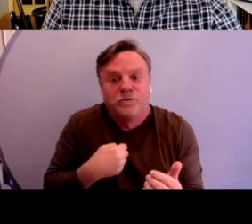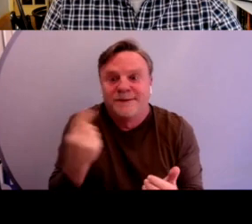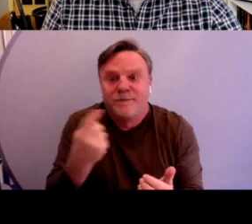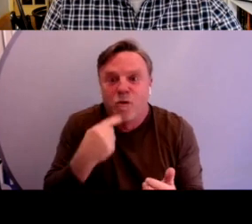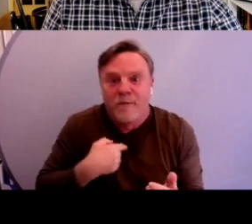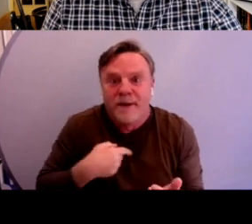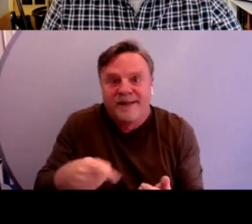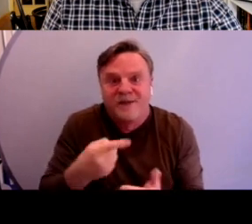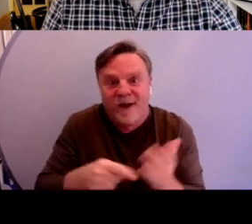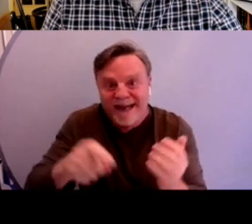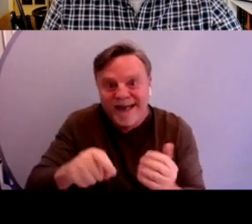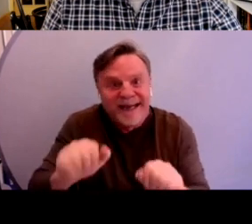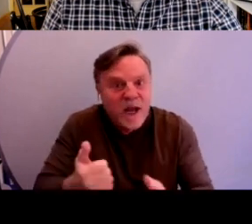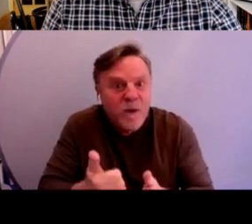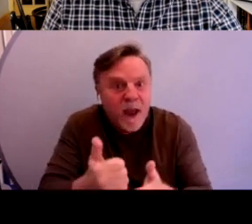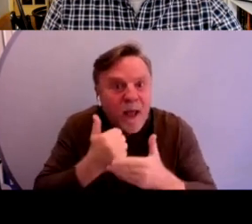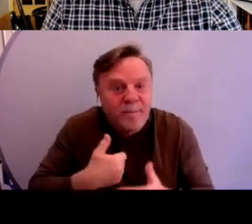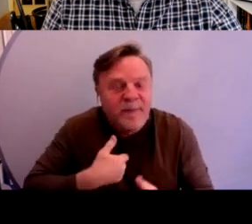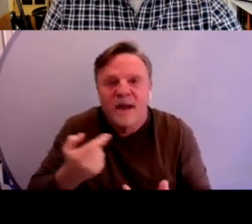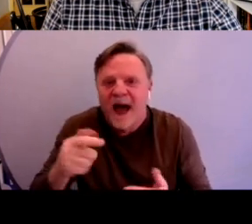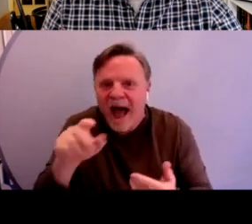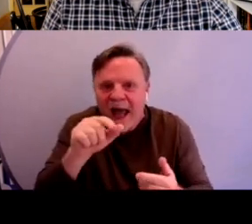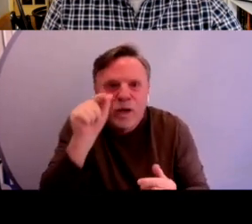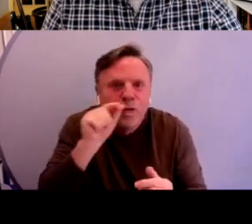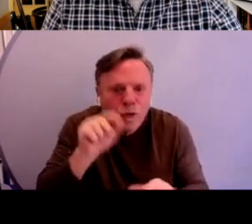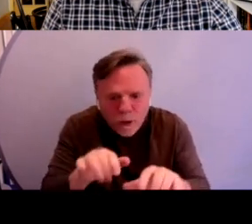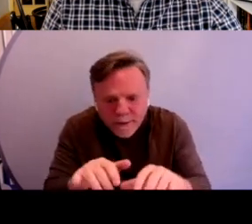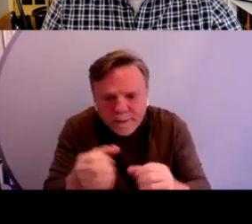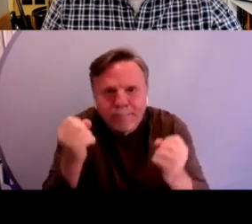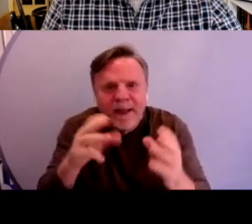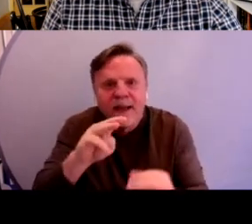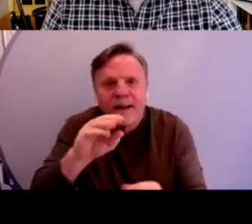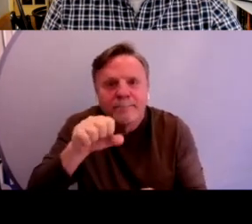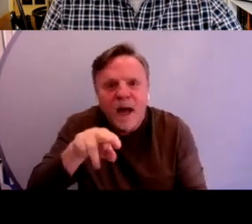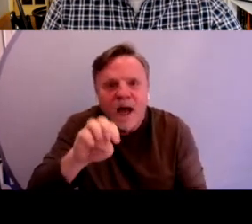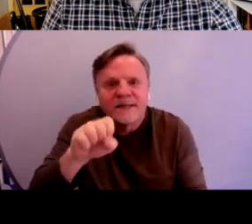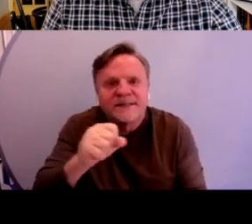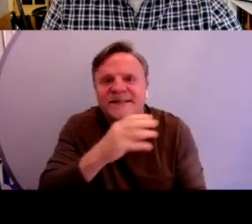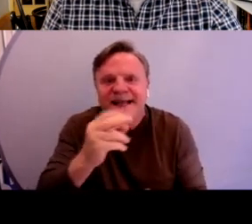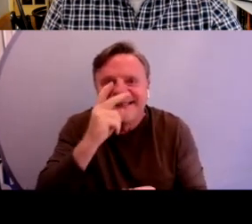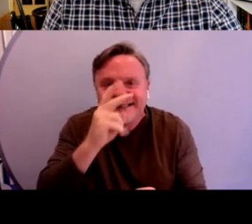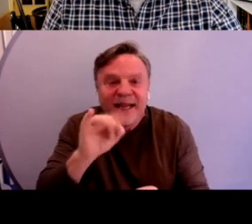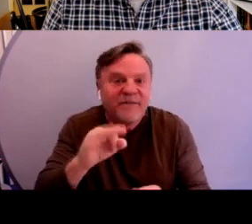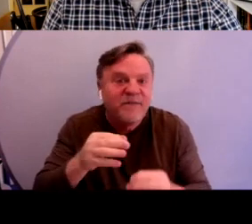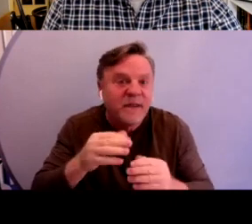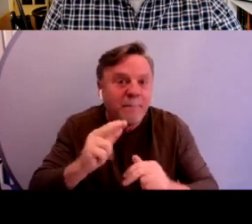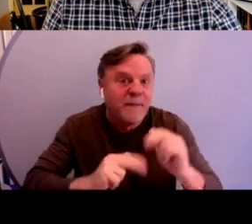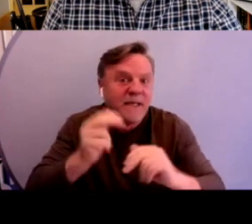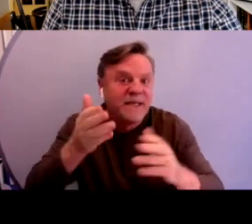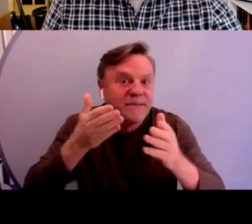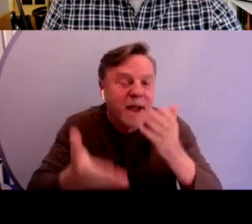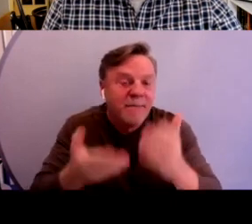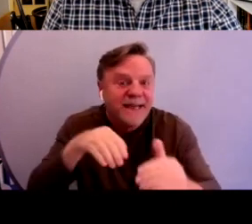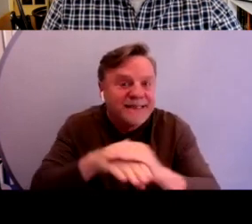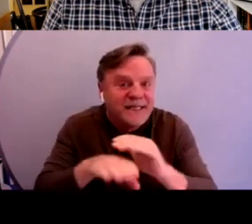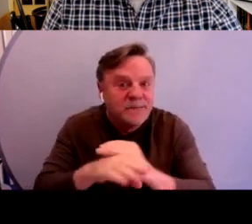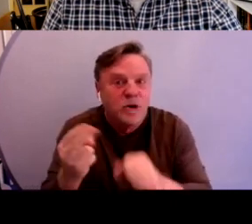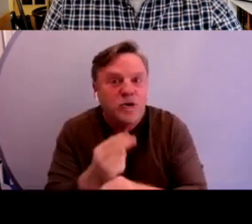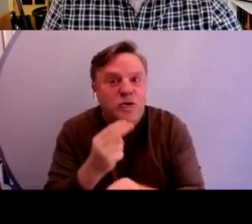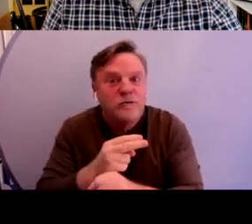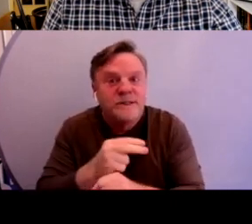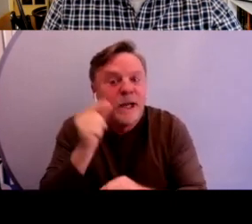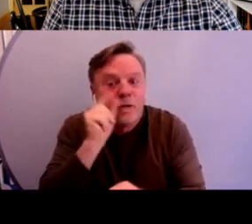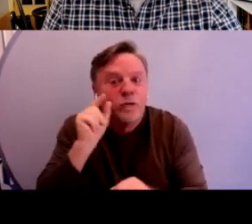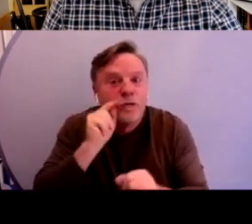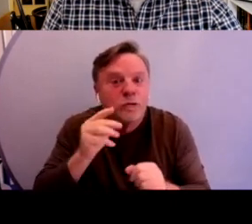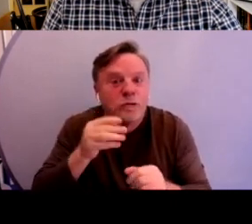I Googled all sorts of mosques. I looked at Google Street View, which helped me see if the buildings might be accessible or have barriers. I